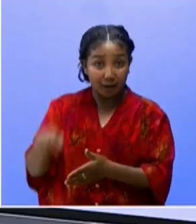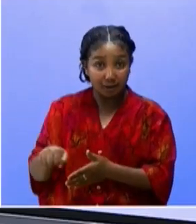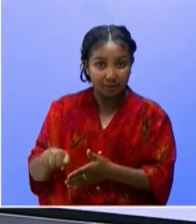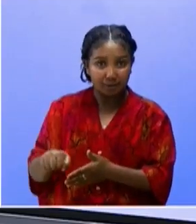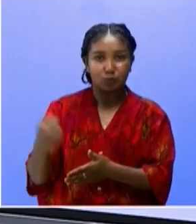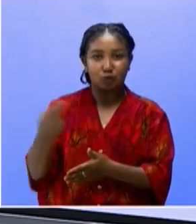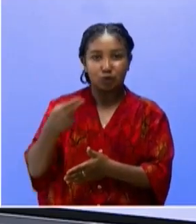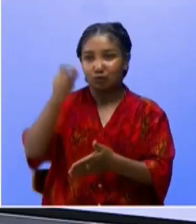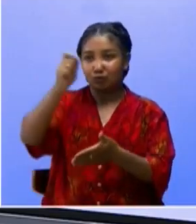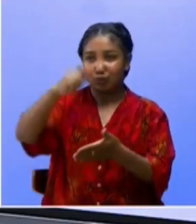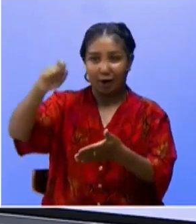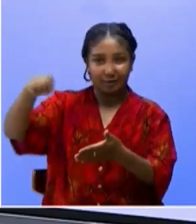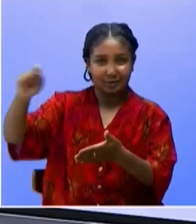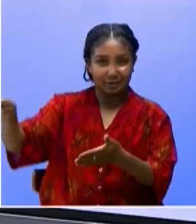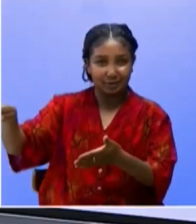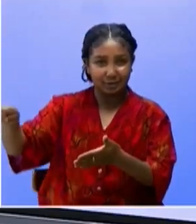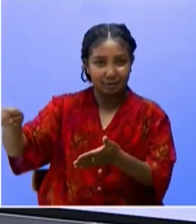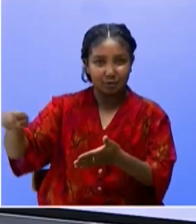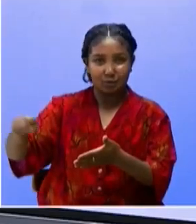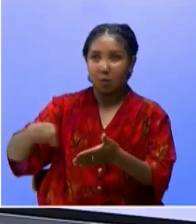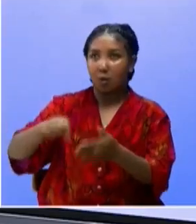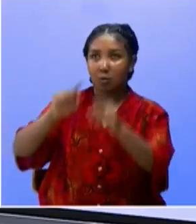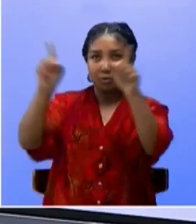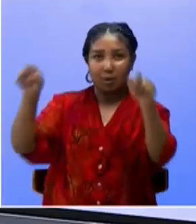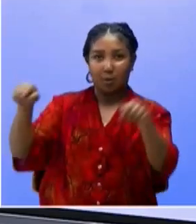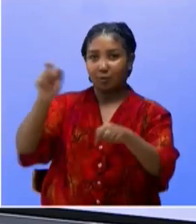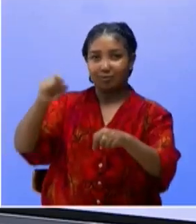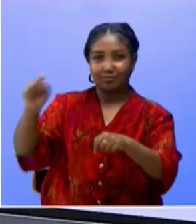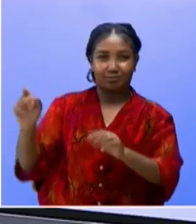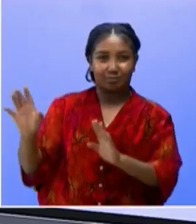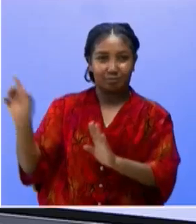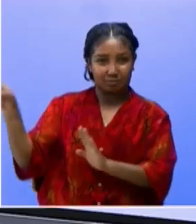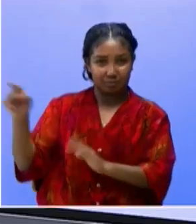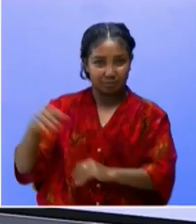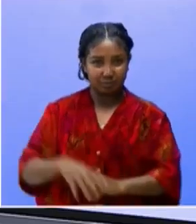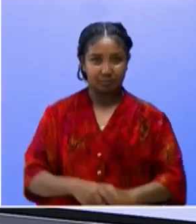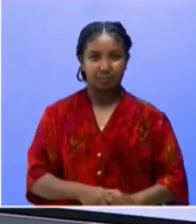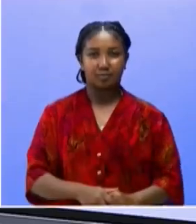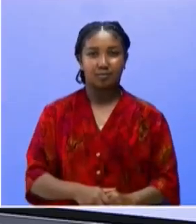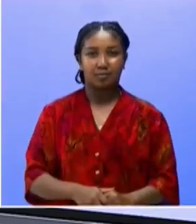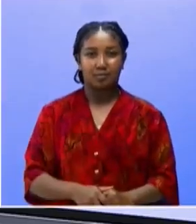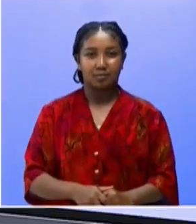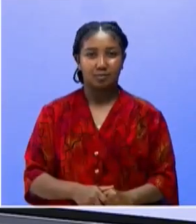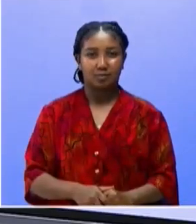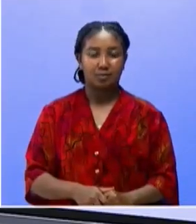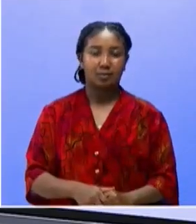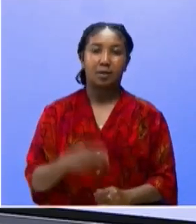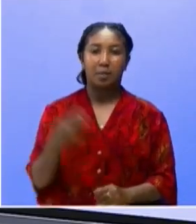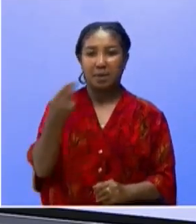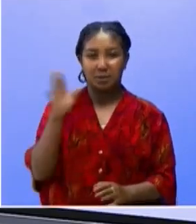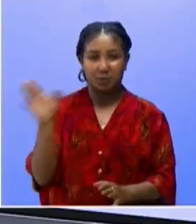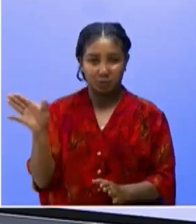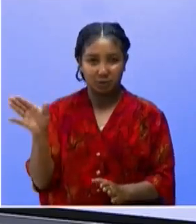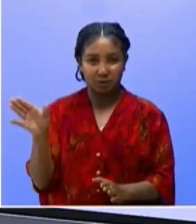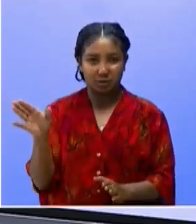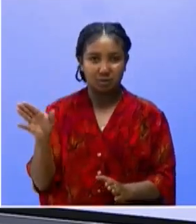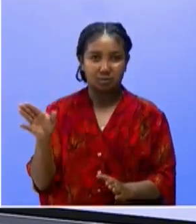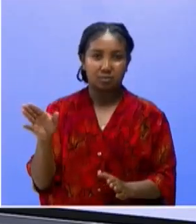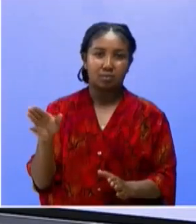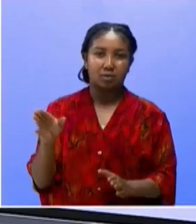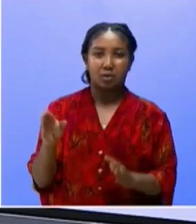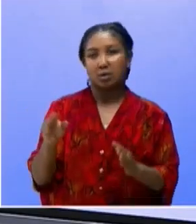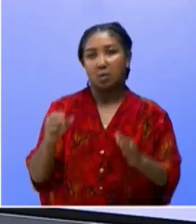We used to write on the board with this pen, just with this pen, yeah? Just like that, purpose, writing pad, wedding